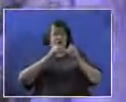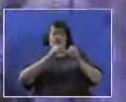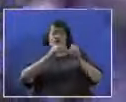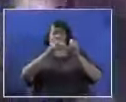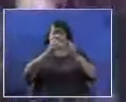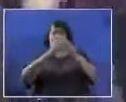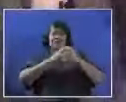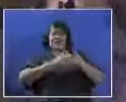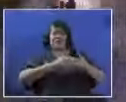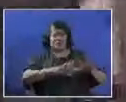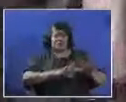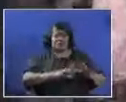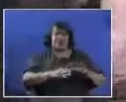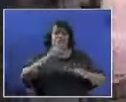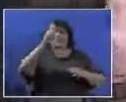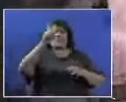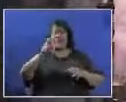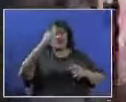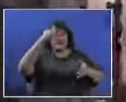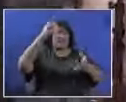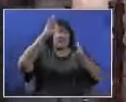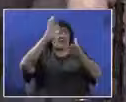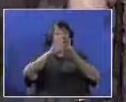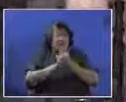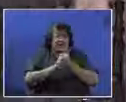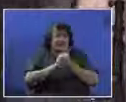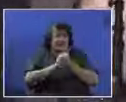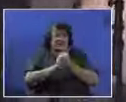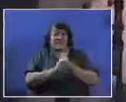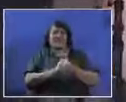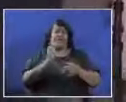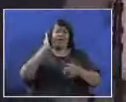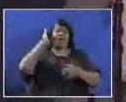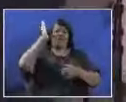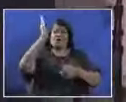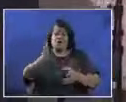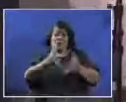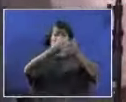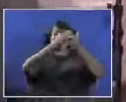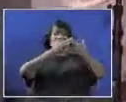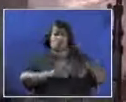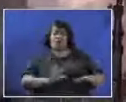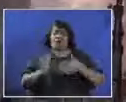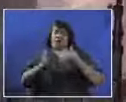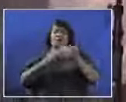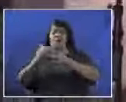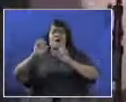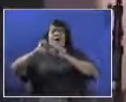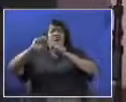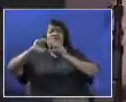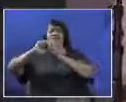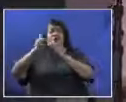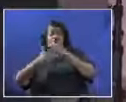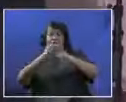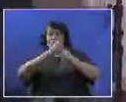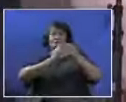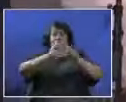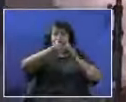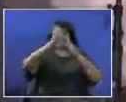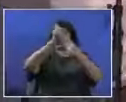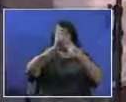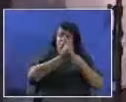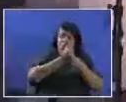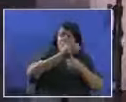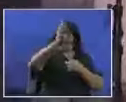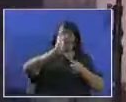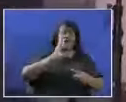giving you joy, that you can't speak this joy that I have. The world can't give it, and the world can't take it away.